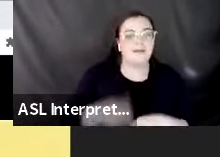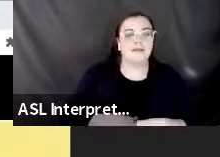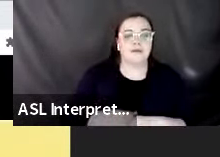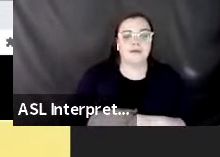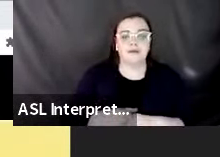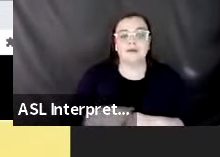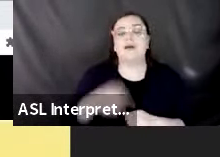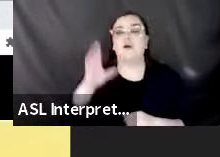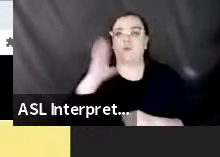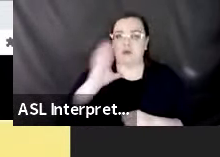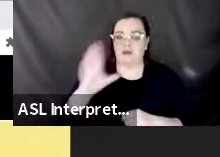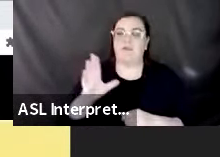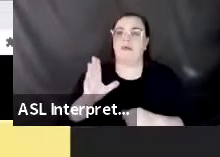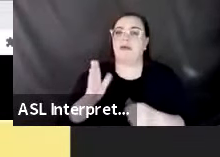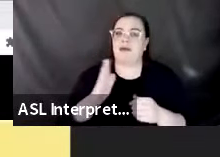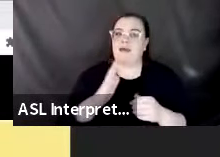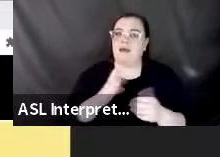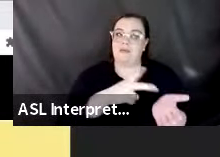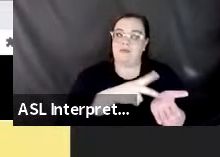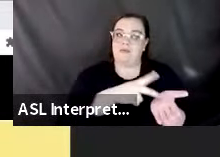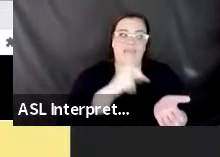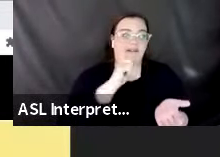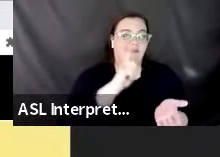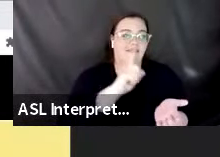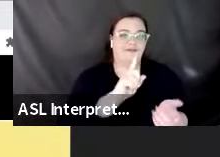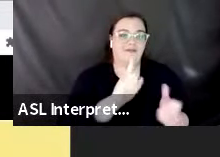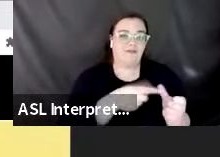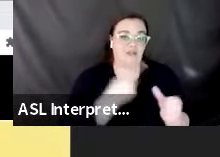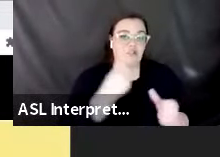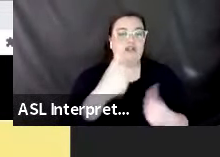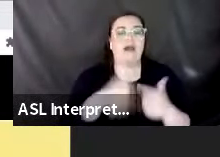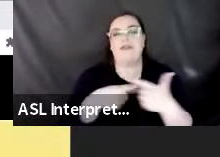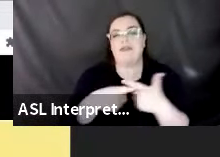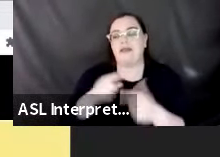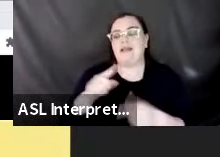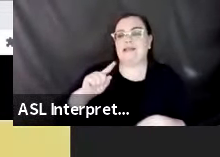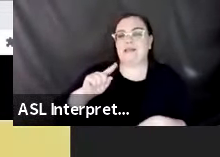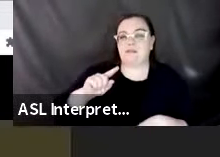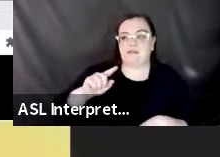first edit, and then a decreasing scale for each edit after that.